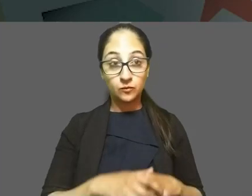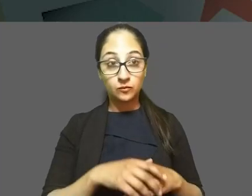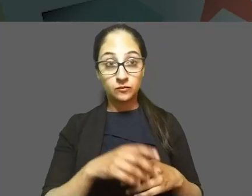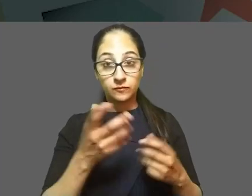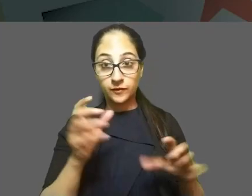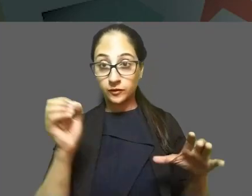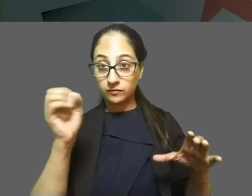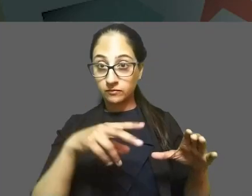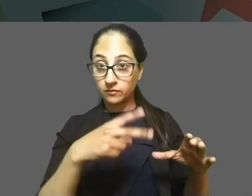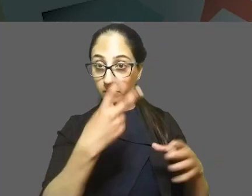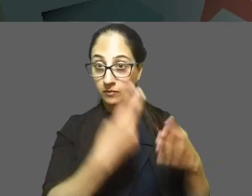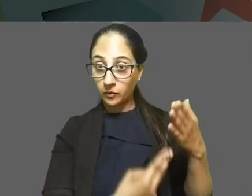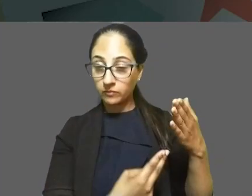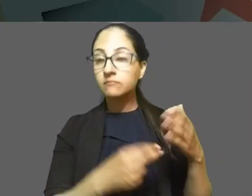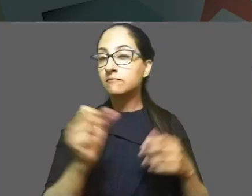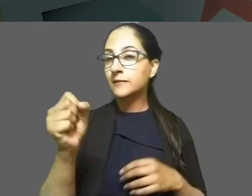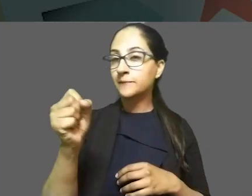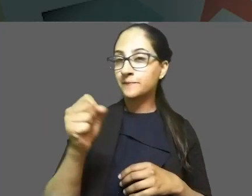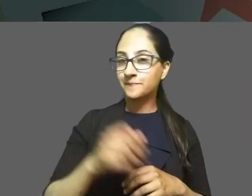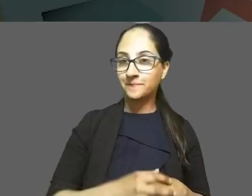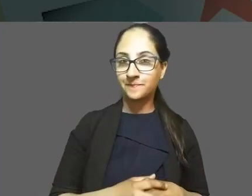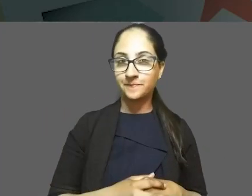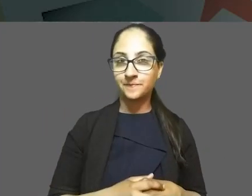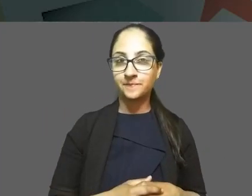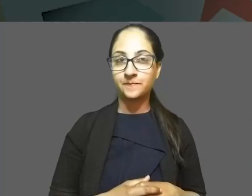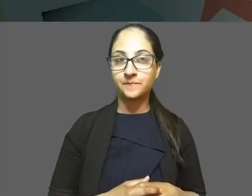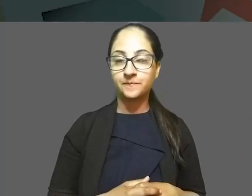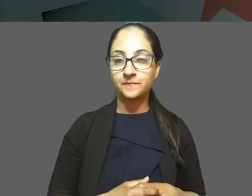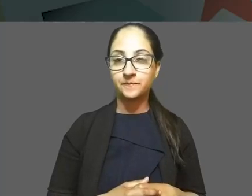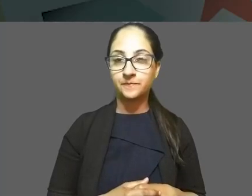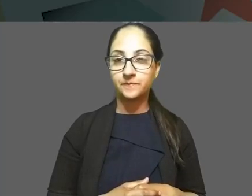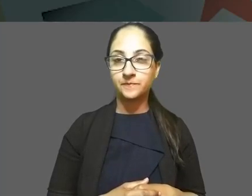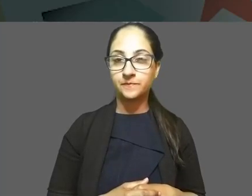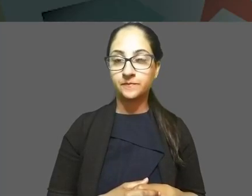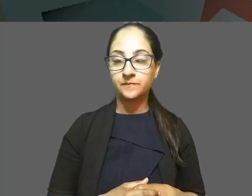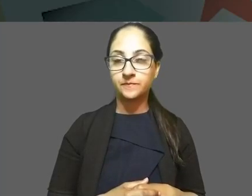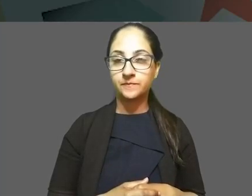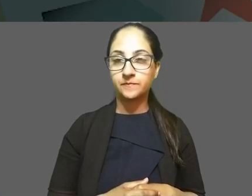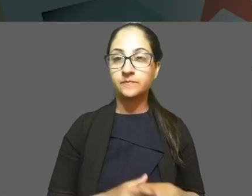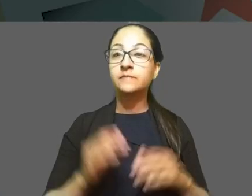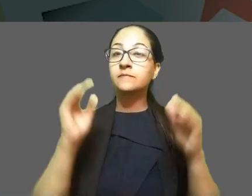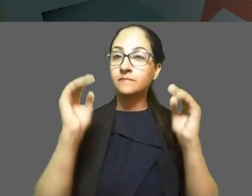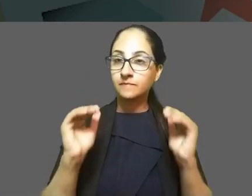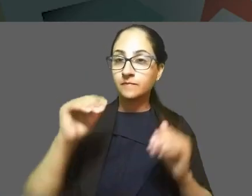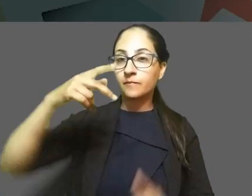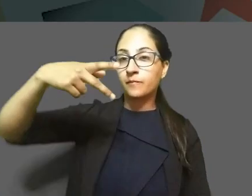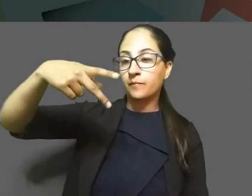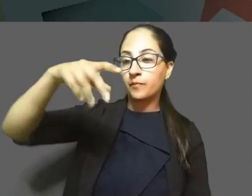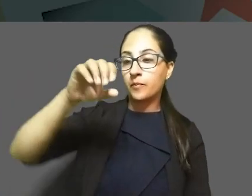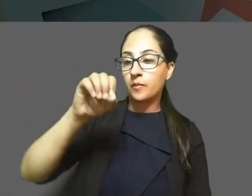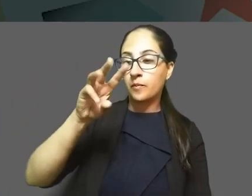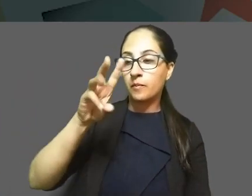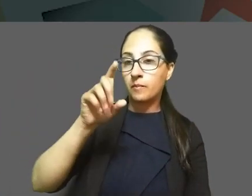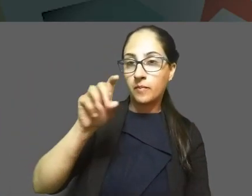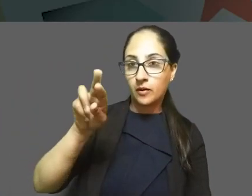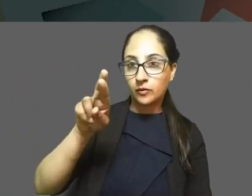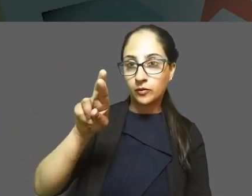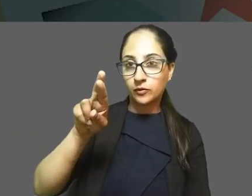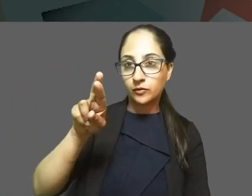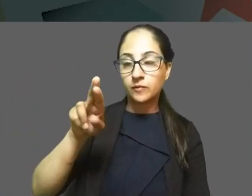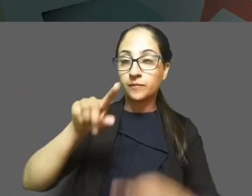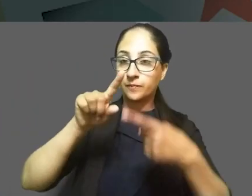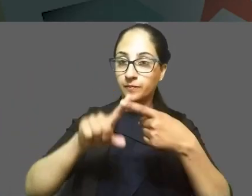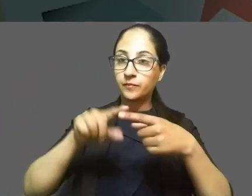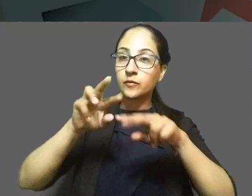add all of our powdered spices now. So we got our salt, our garam masala, our Kashmiri or